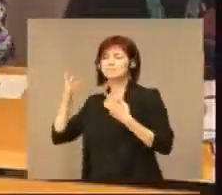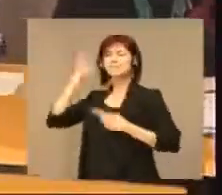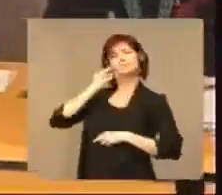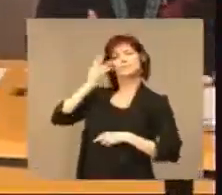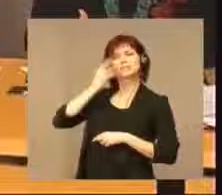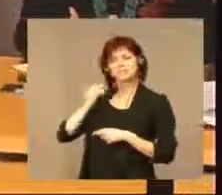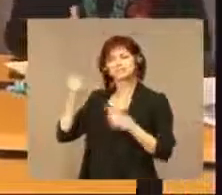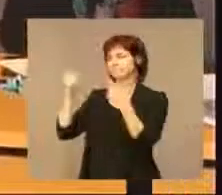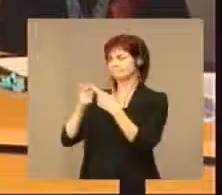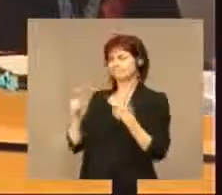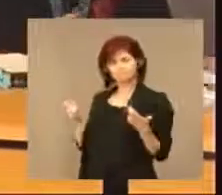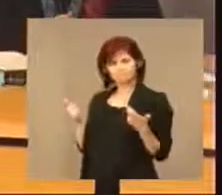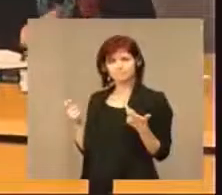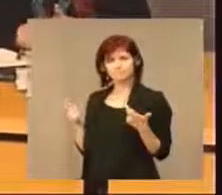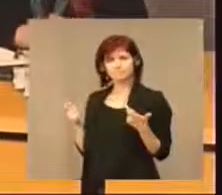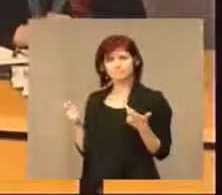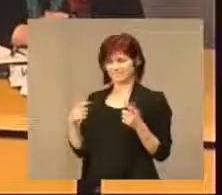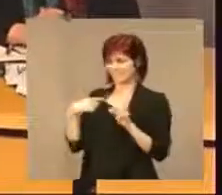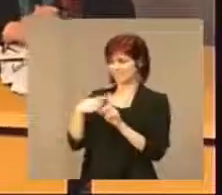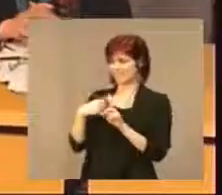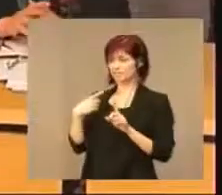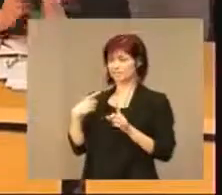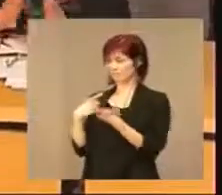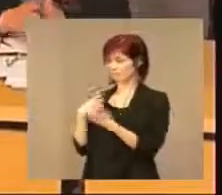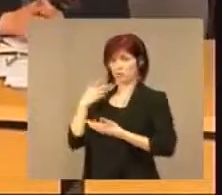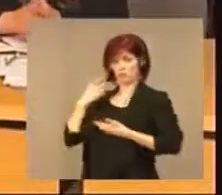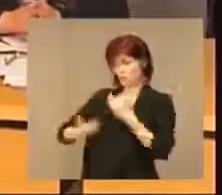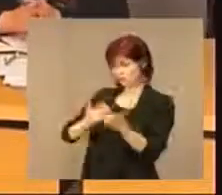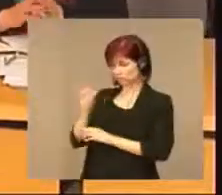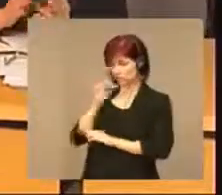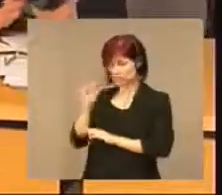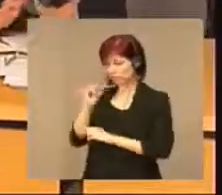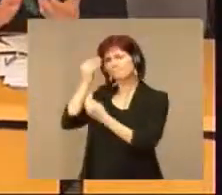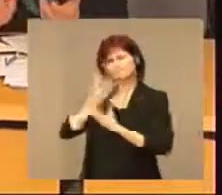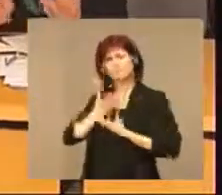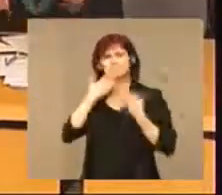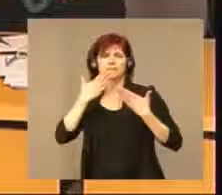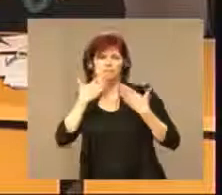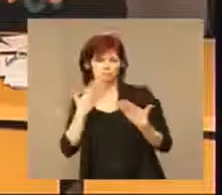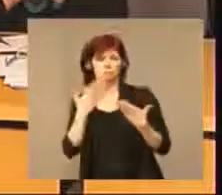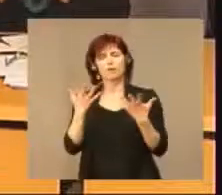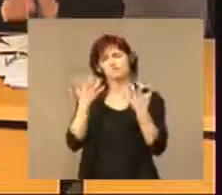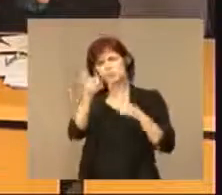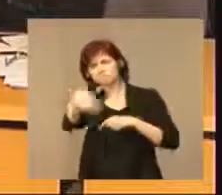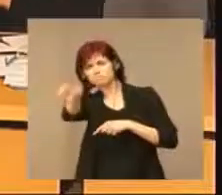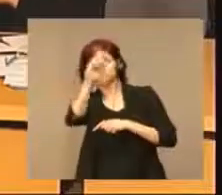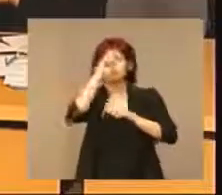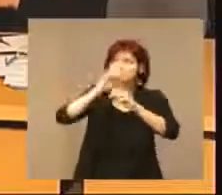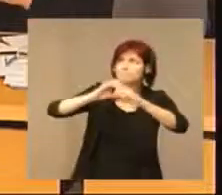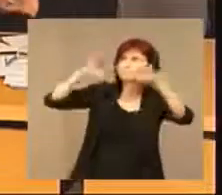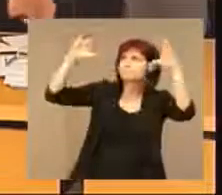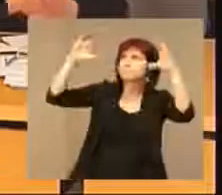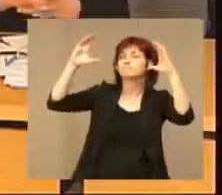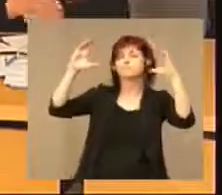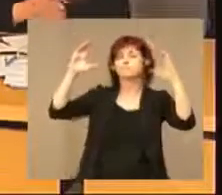also highlighting the parallel process. I think that's very important that the audience knows that what we're doing is parallel